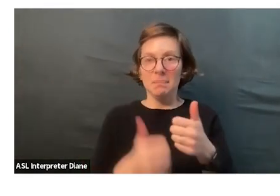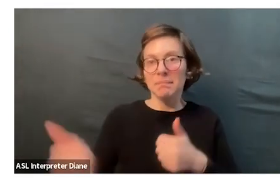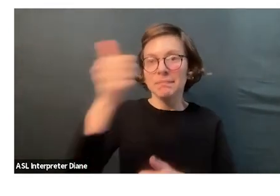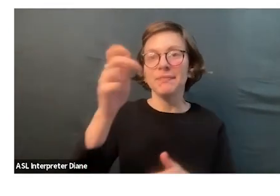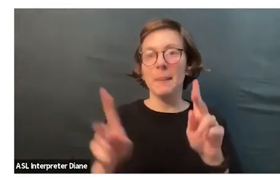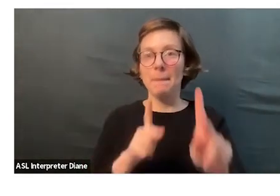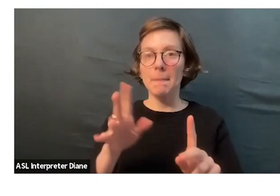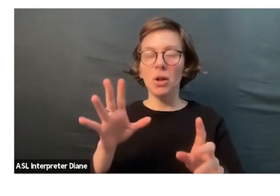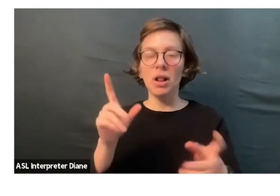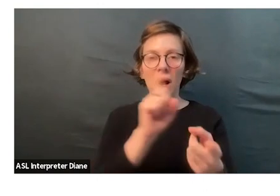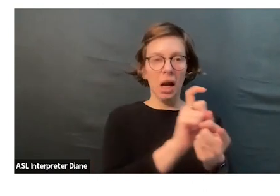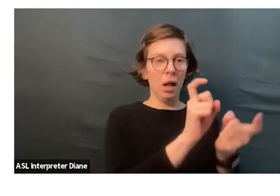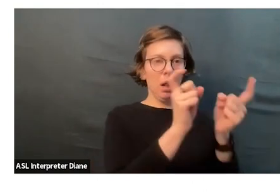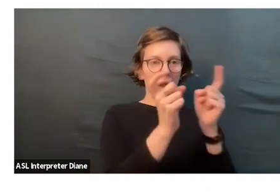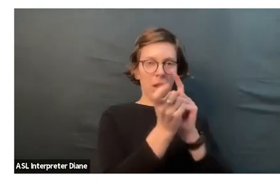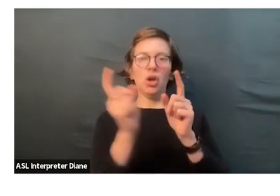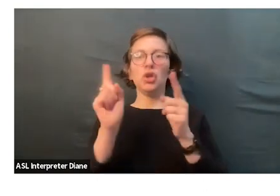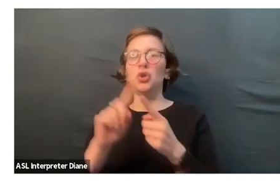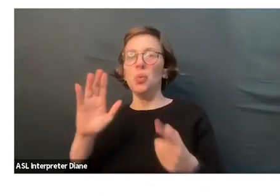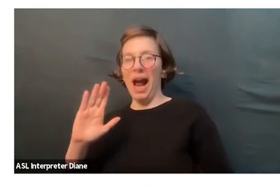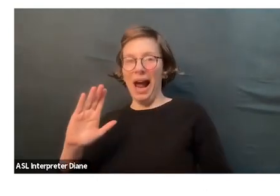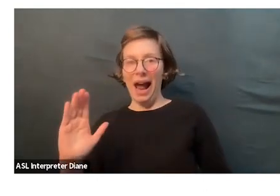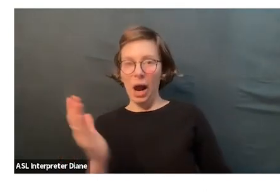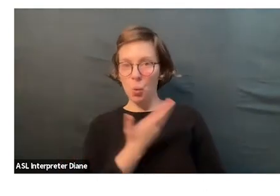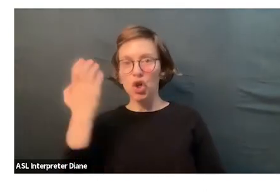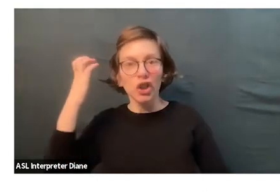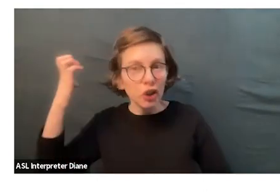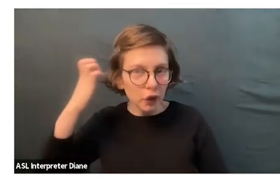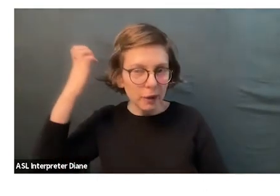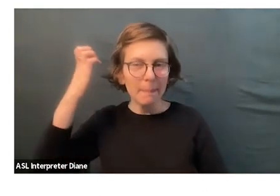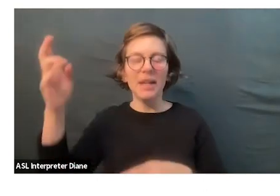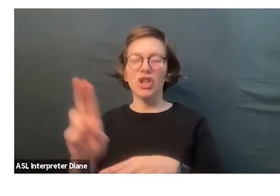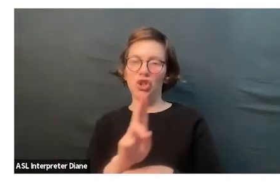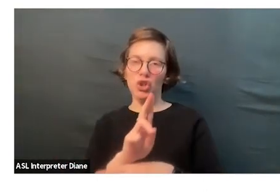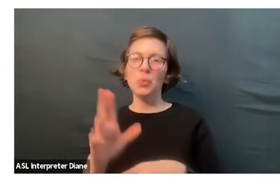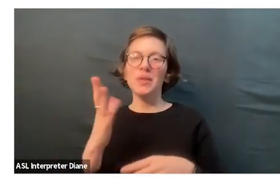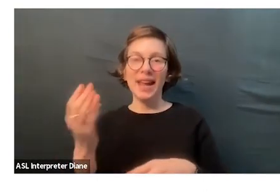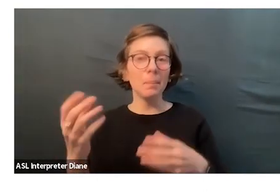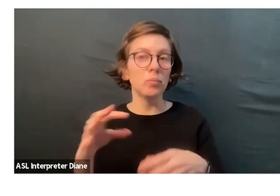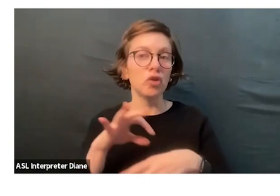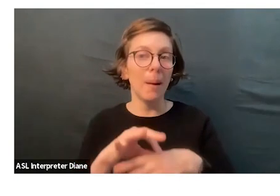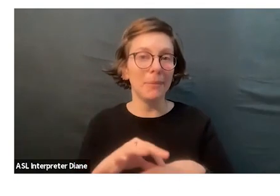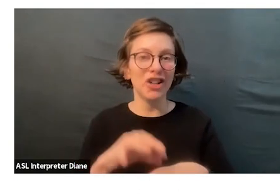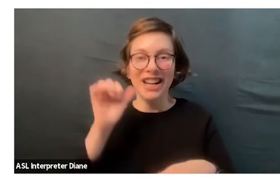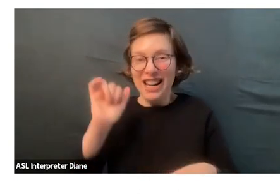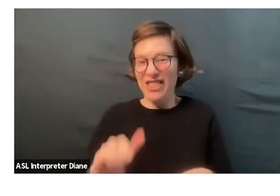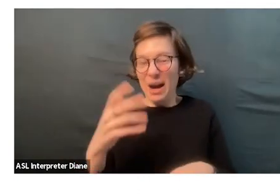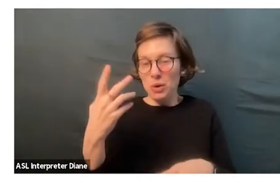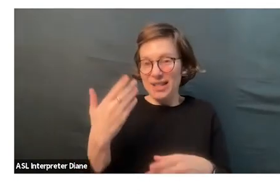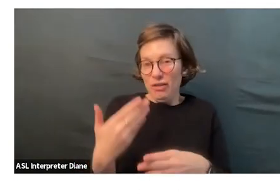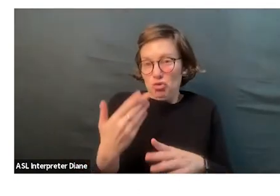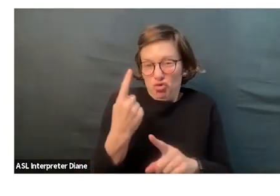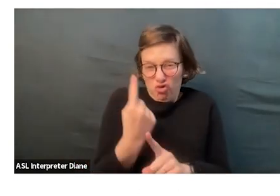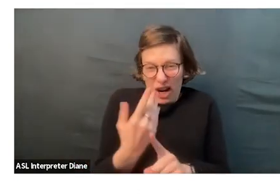the papacy, then it was up for grabs and undiscovered, which bleeds into another myth that we have, Terra